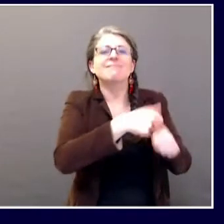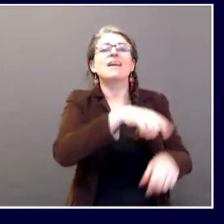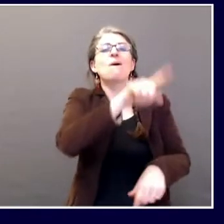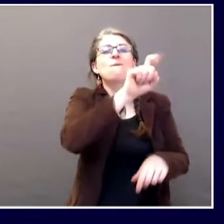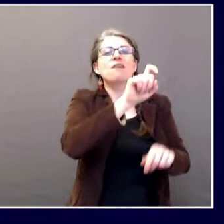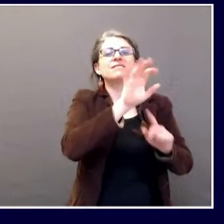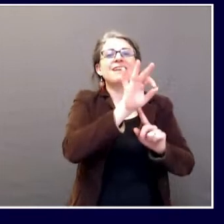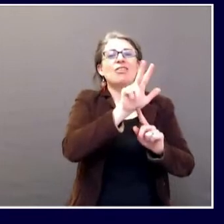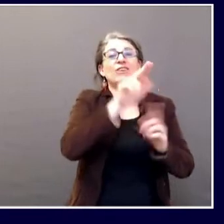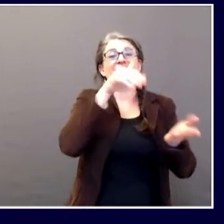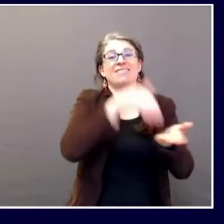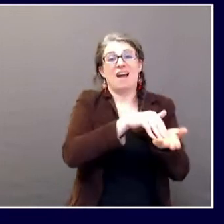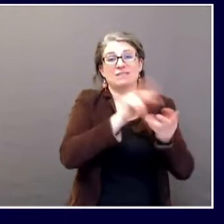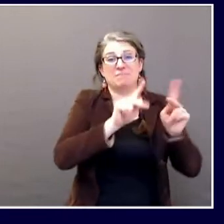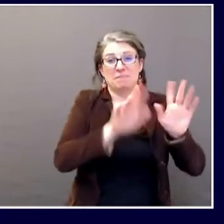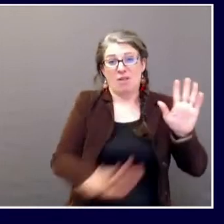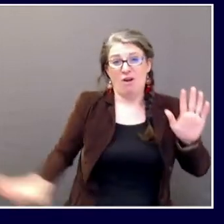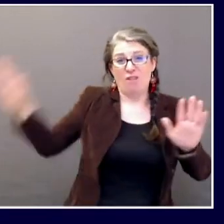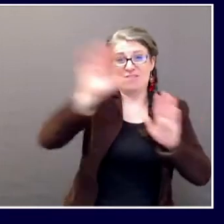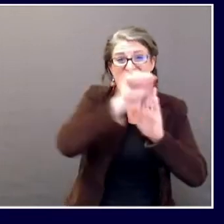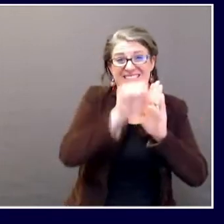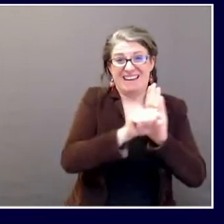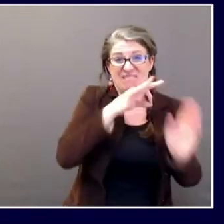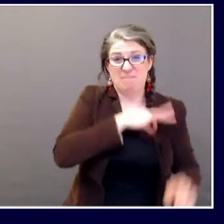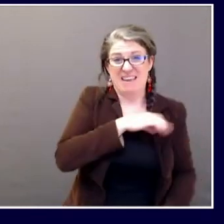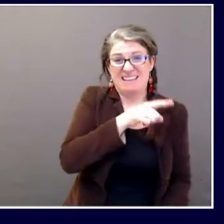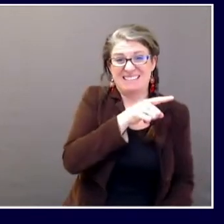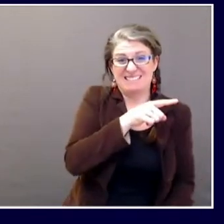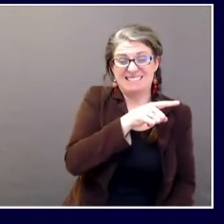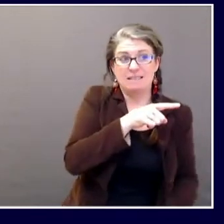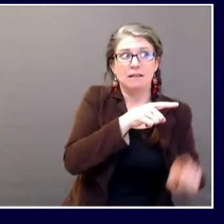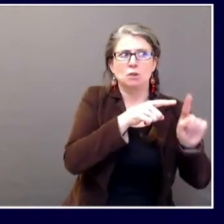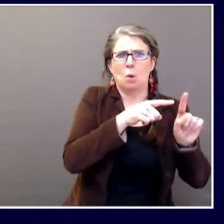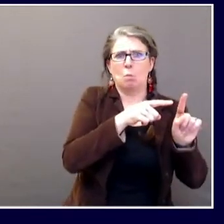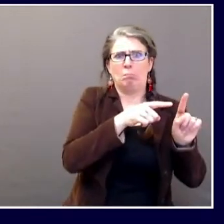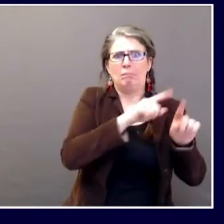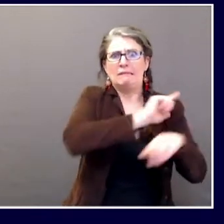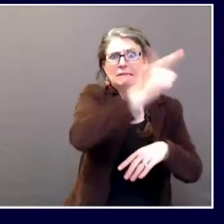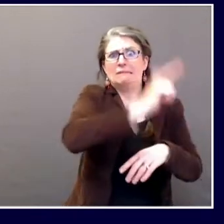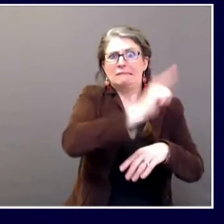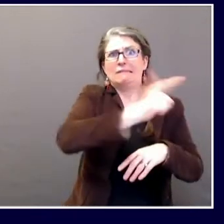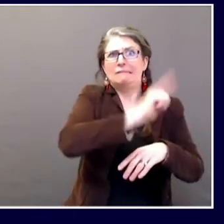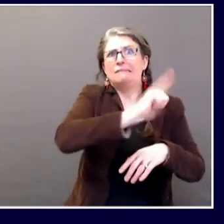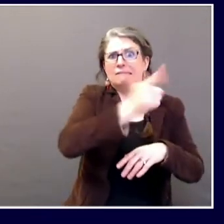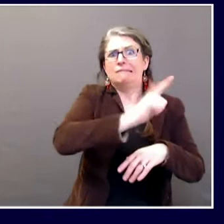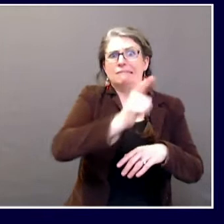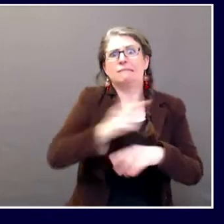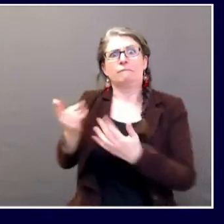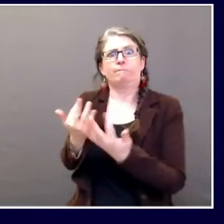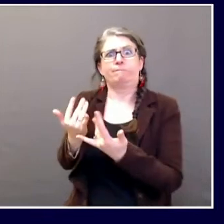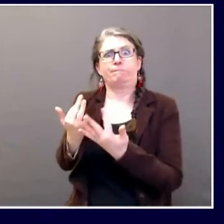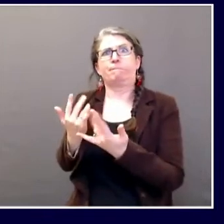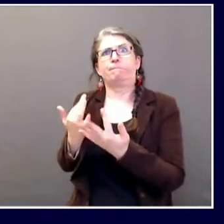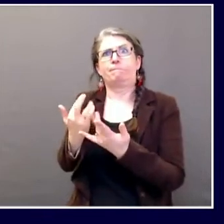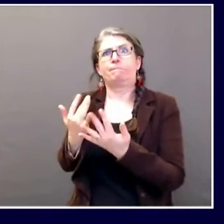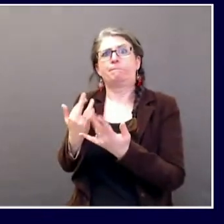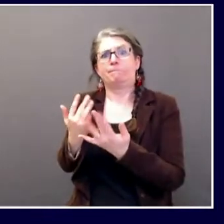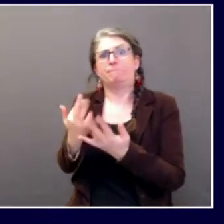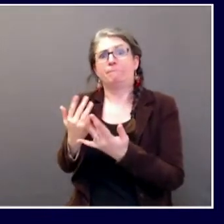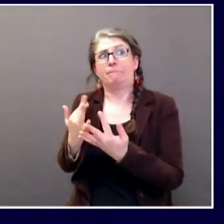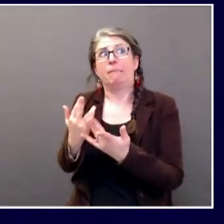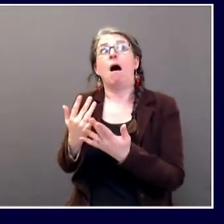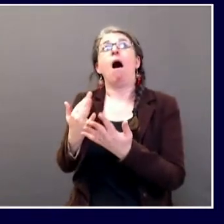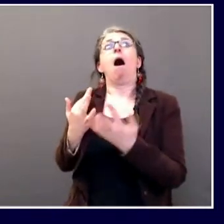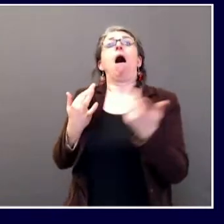that group and then working their way down. Other systems are offering vaccine to all those. Some of it depends on where